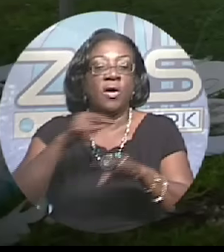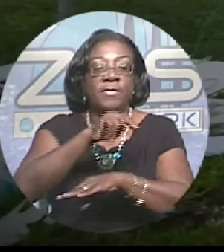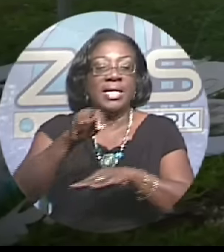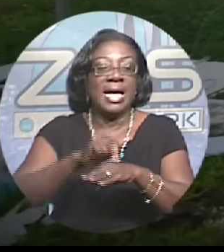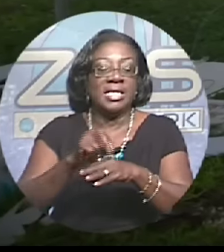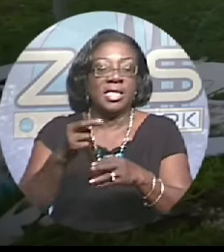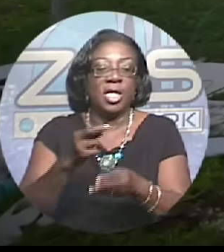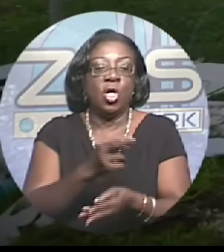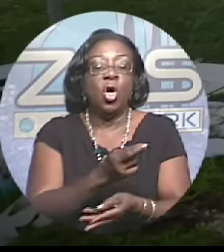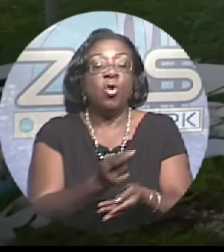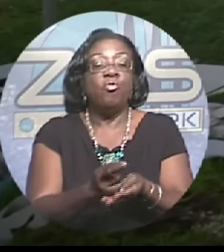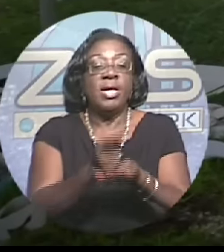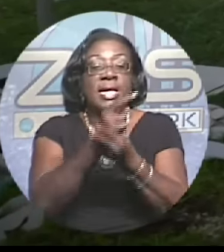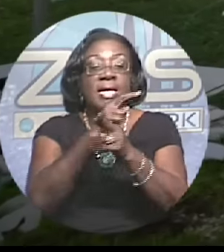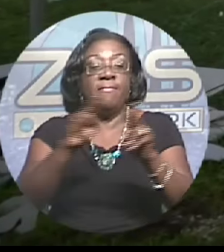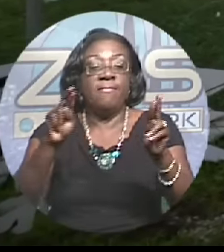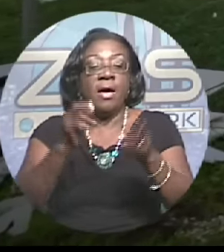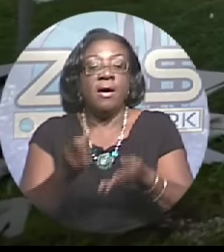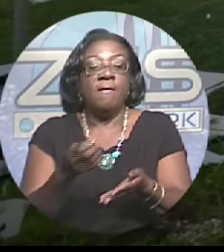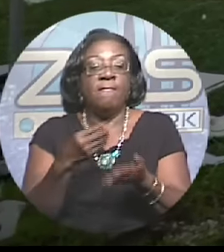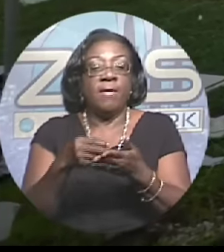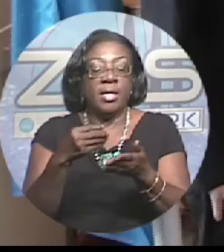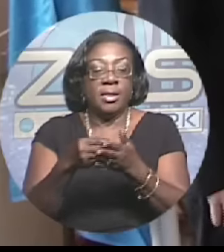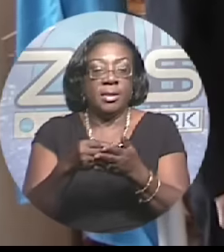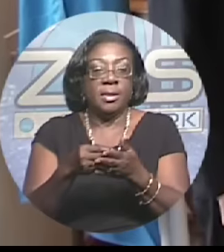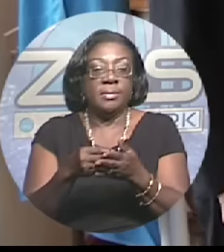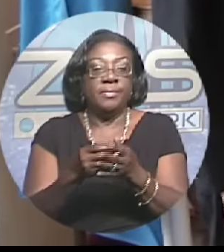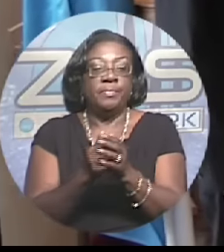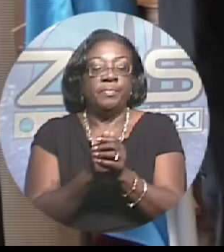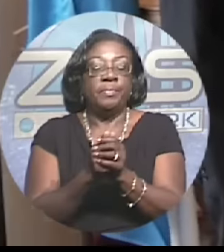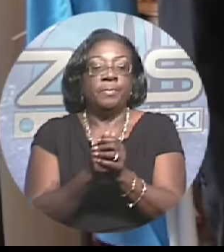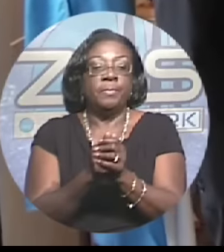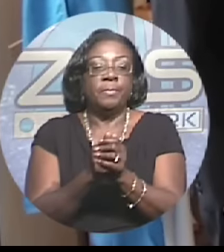Fund, established by government to manage hurricane donations.